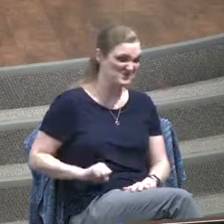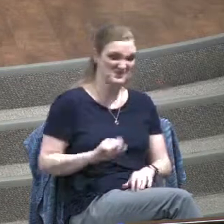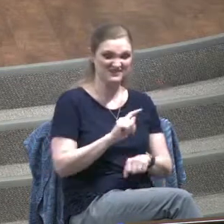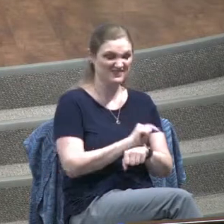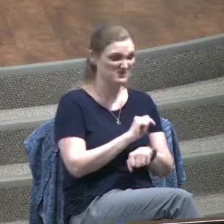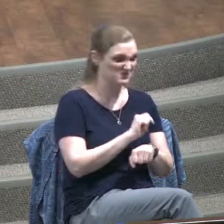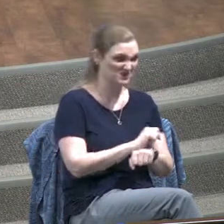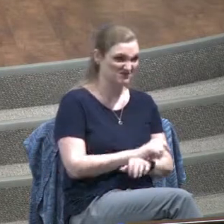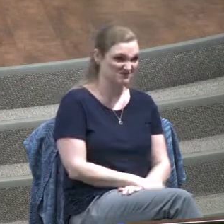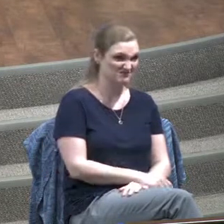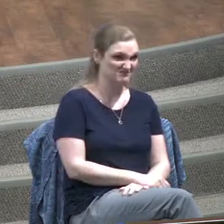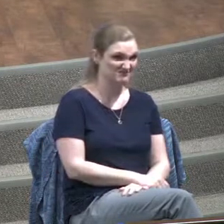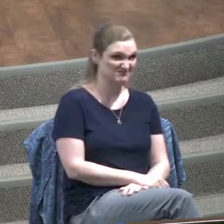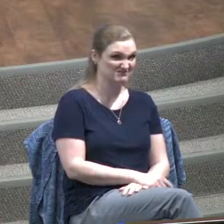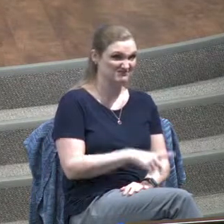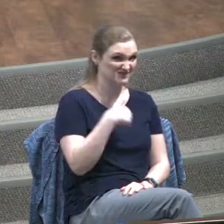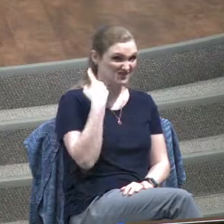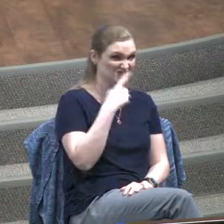It looks like